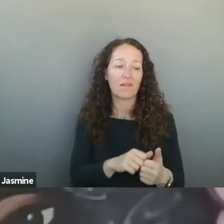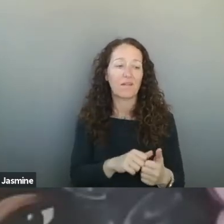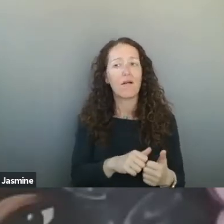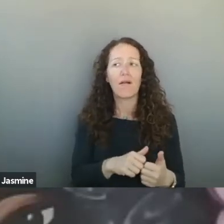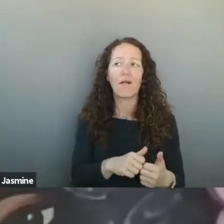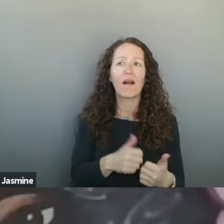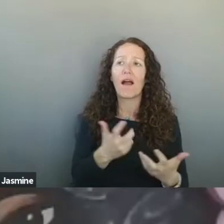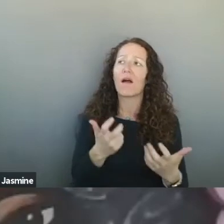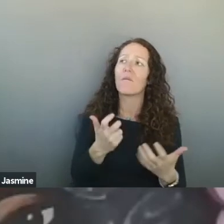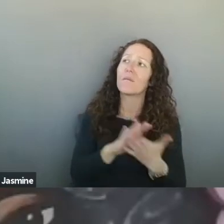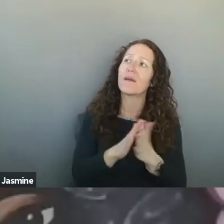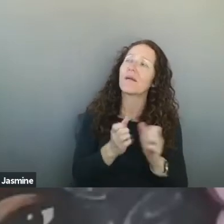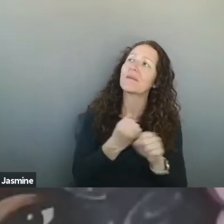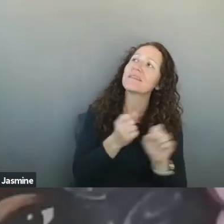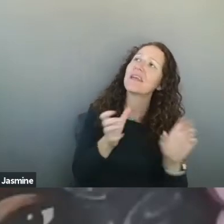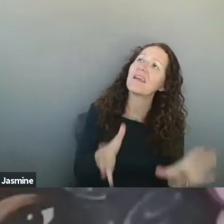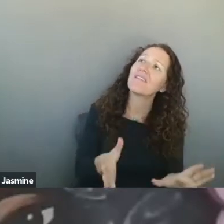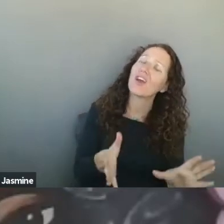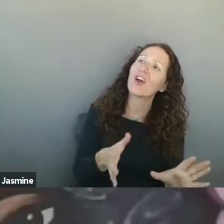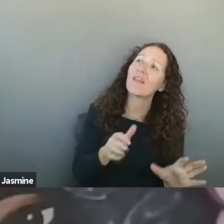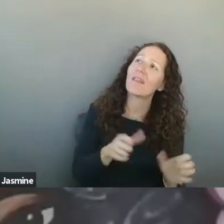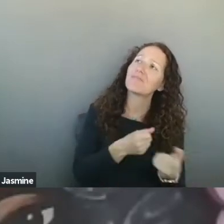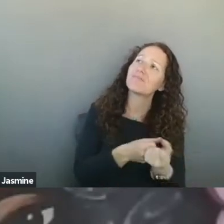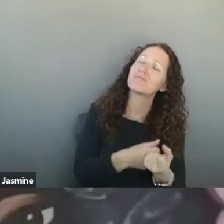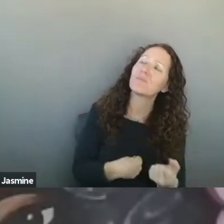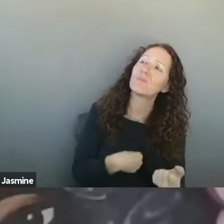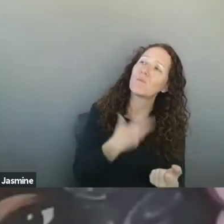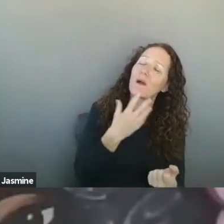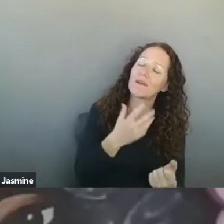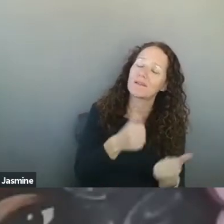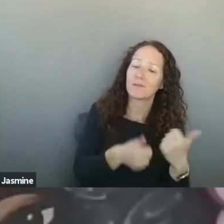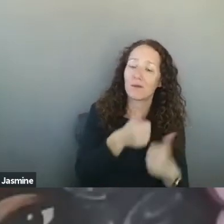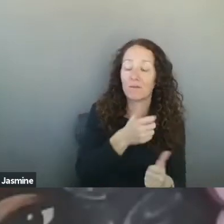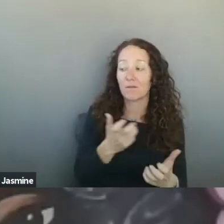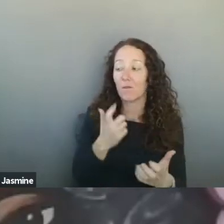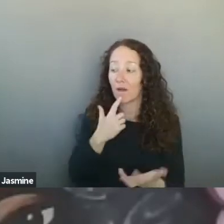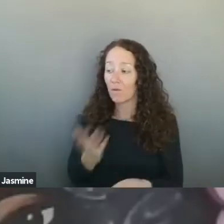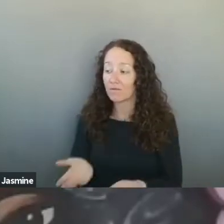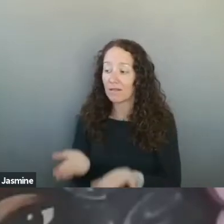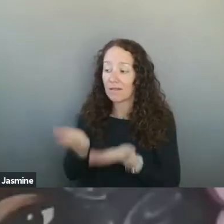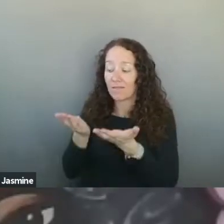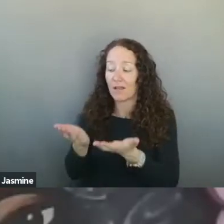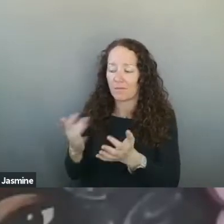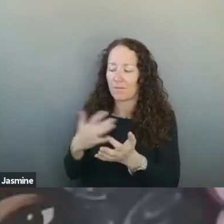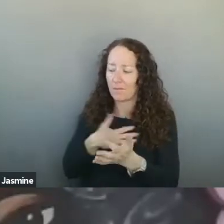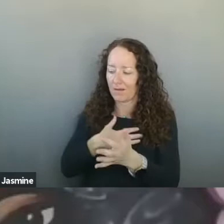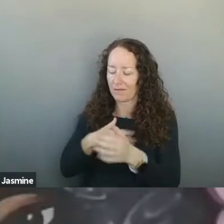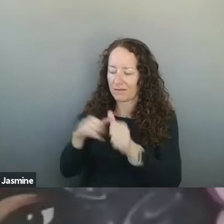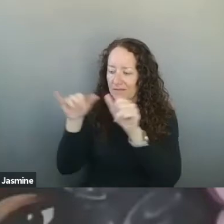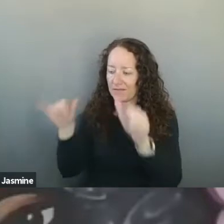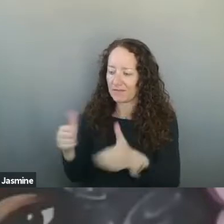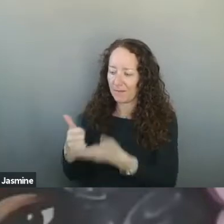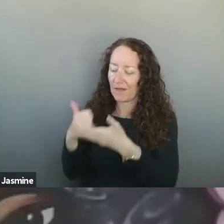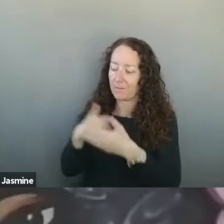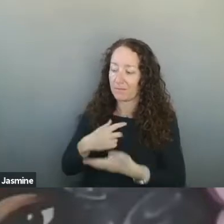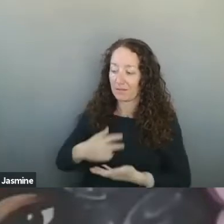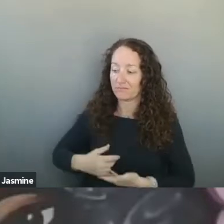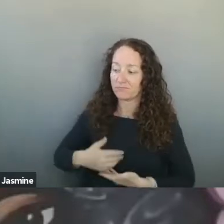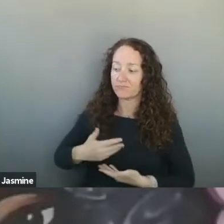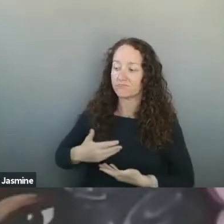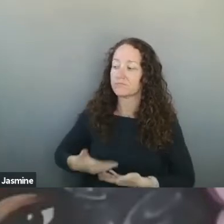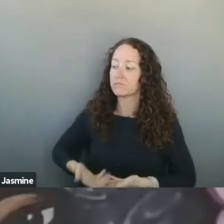communities and the ecosystems that lifted me up and that lifted up many people in the Zoom room. And I think they're as worthy